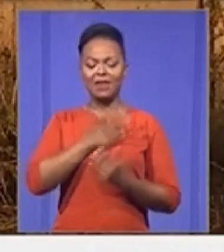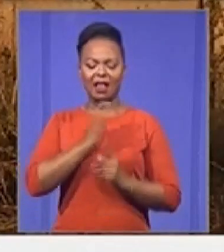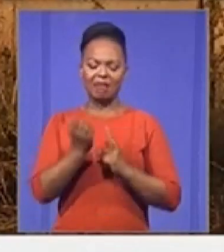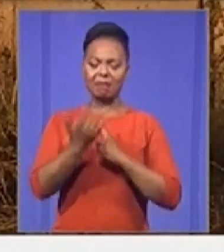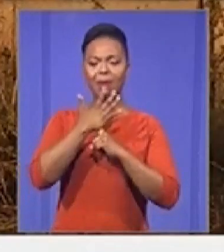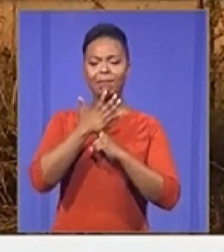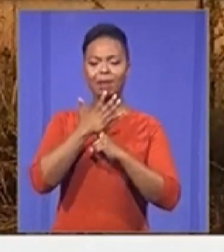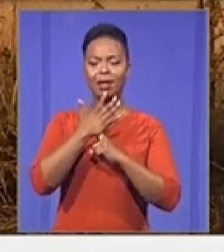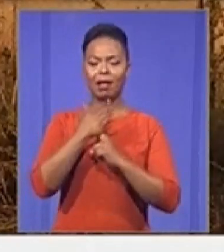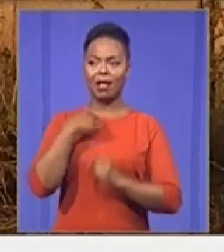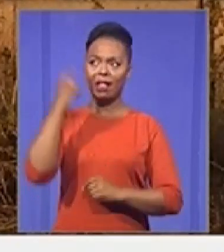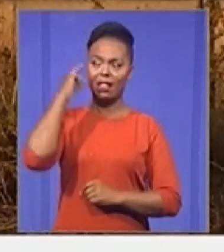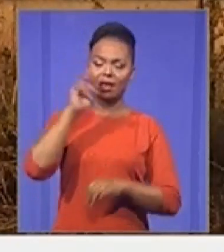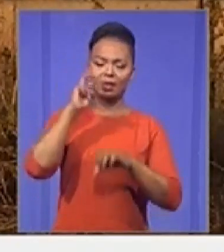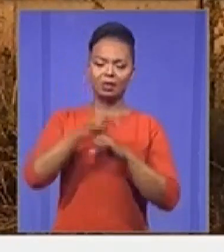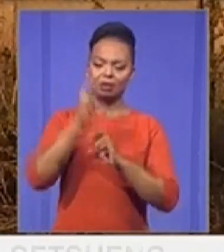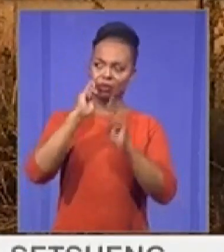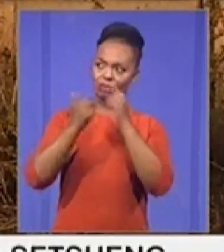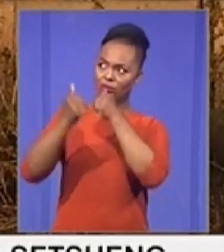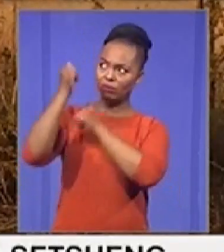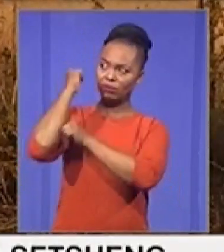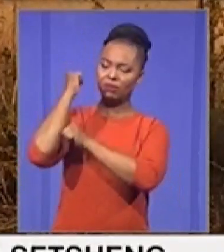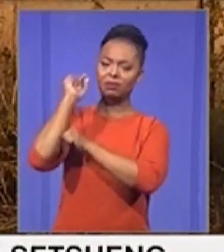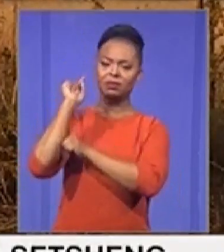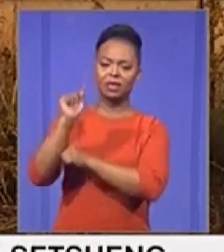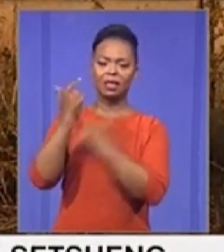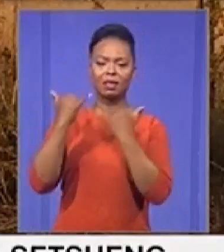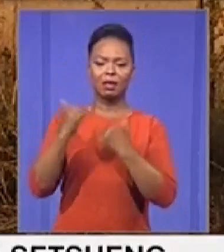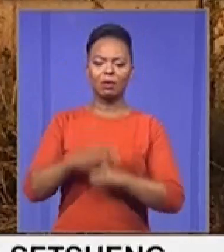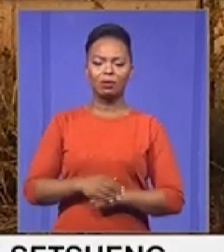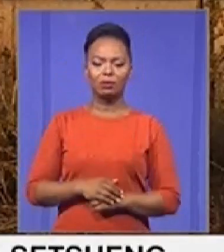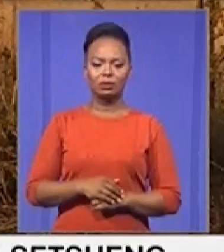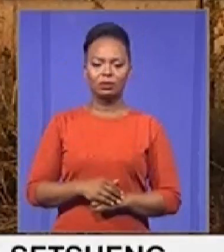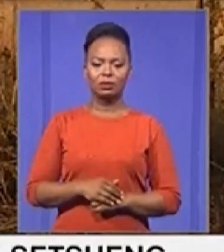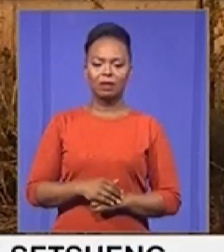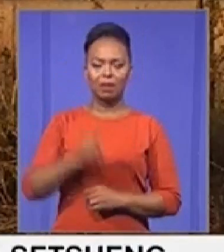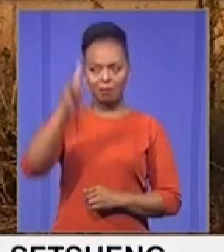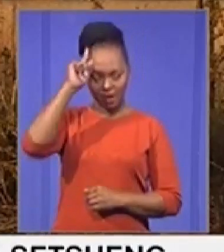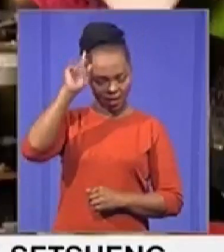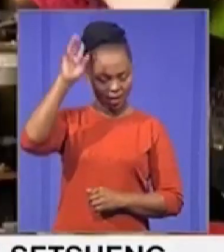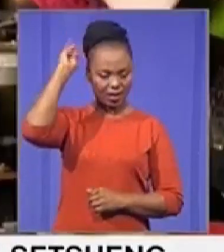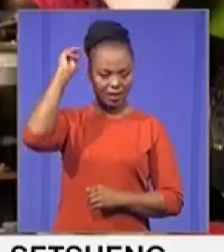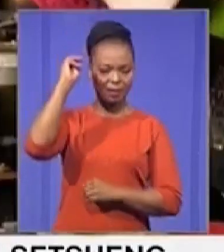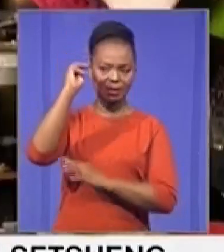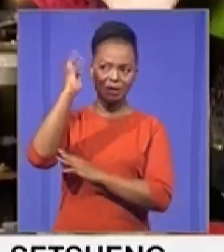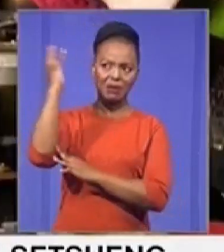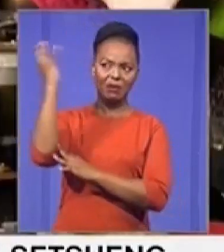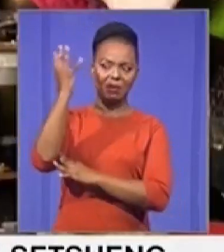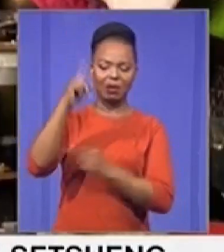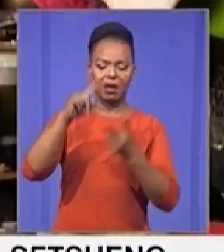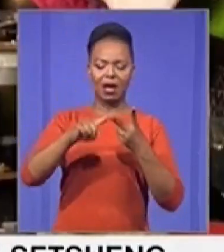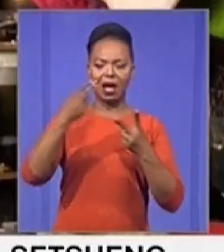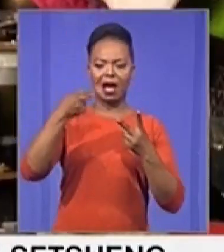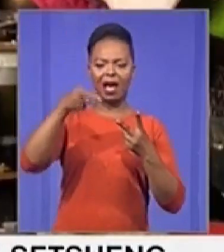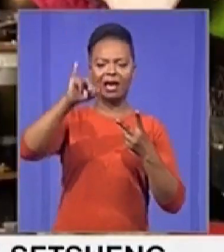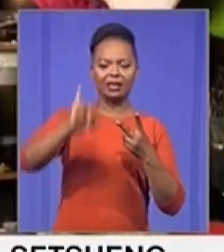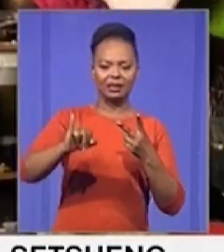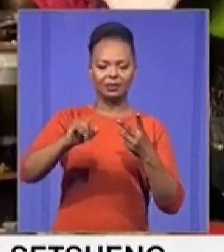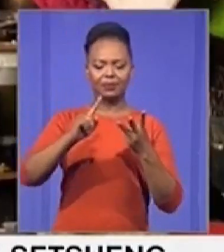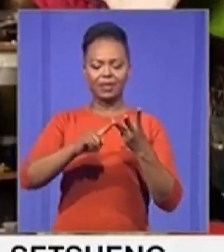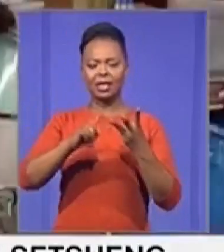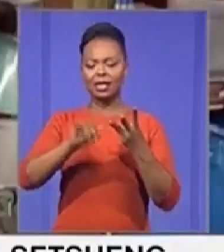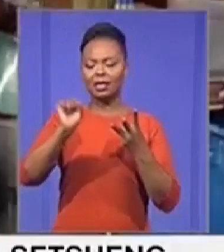I think we need to revert to the words of Nelson Mandela, Chris Hani,